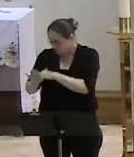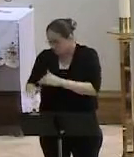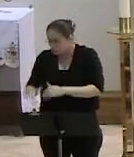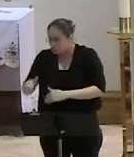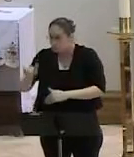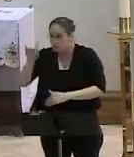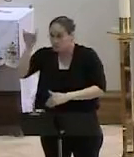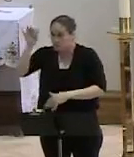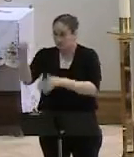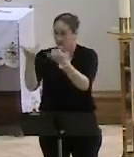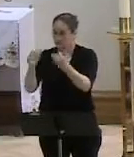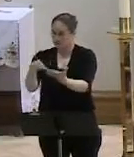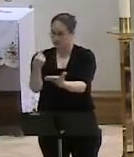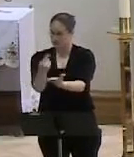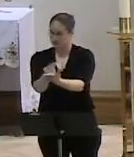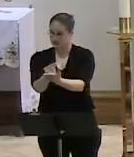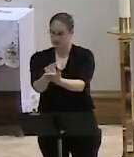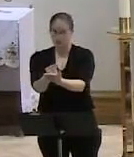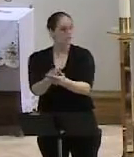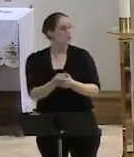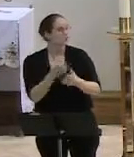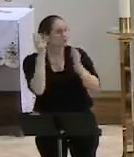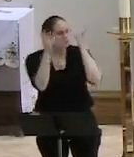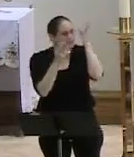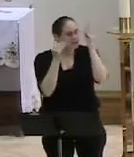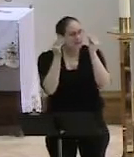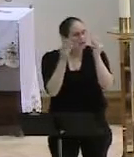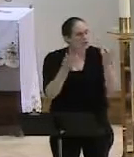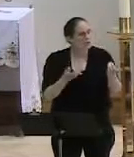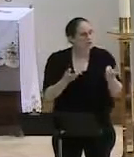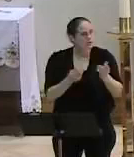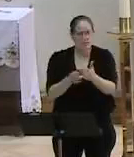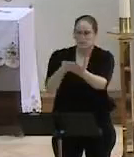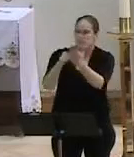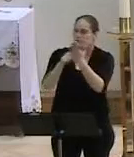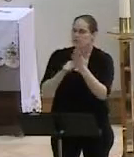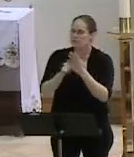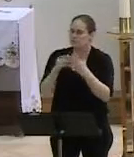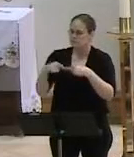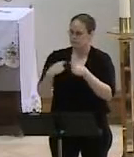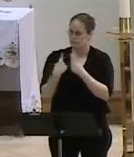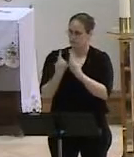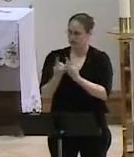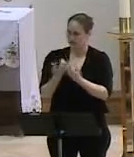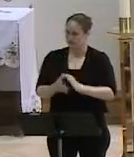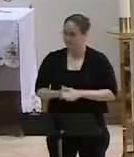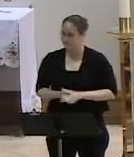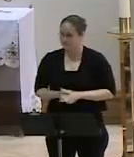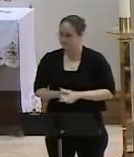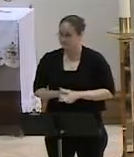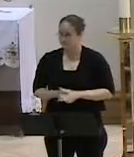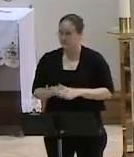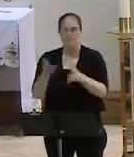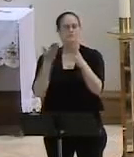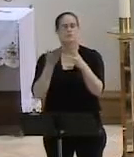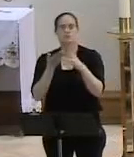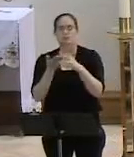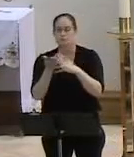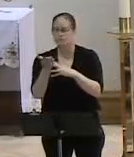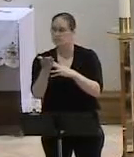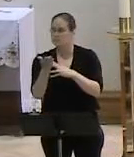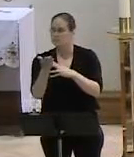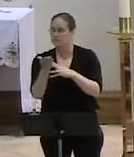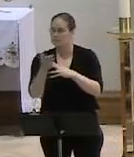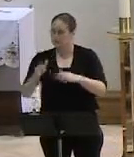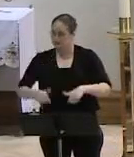what's important? I want you to think about what you have shown forth. As you go through, all of you have